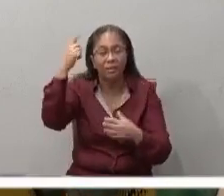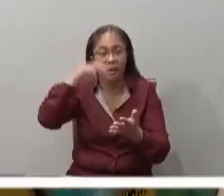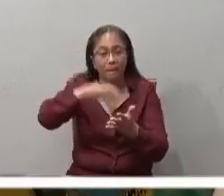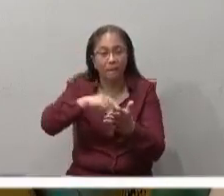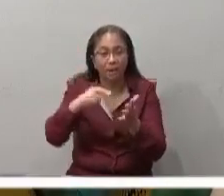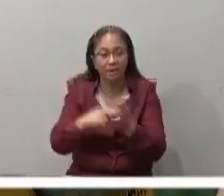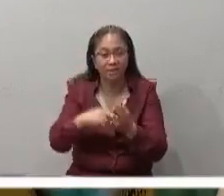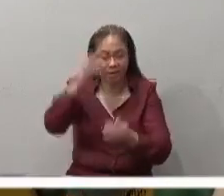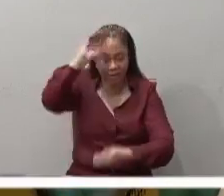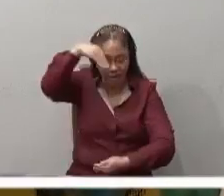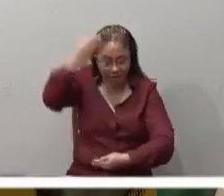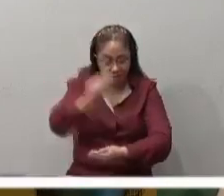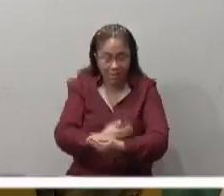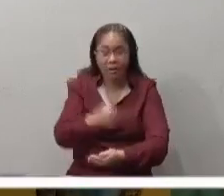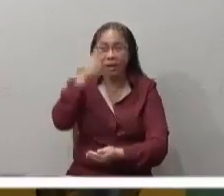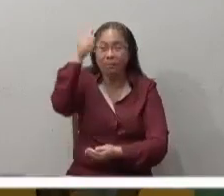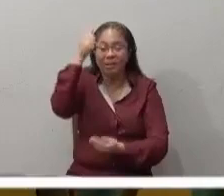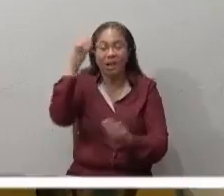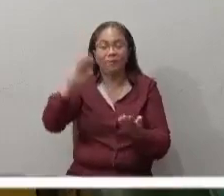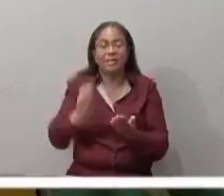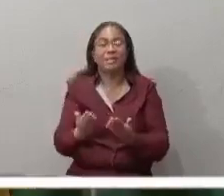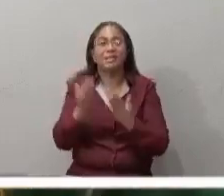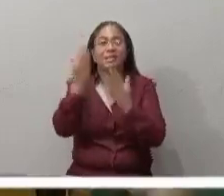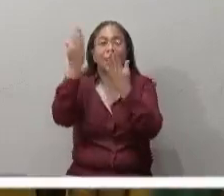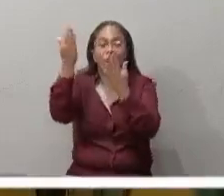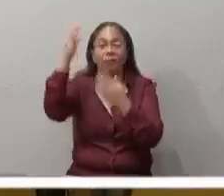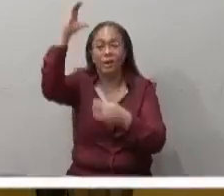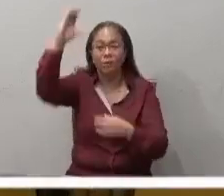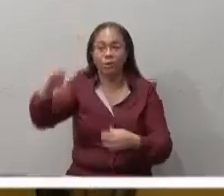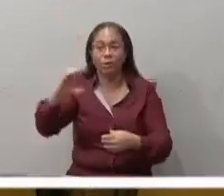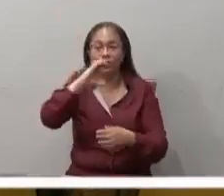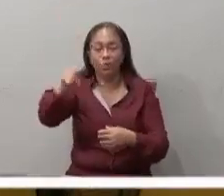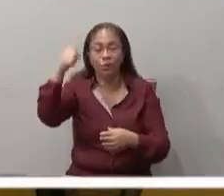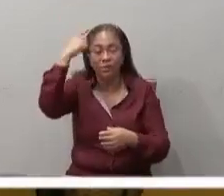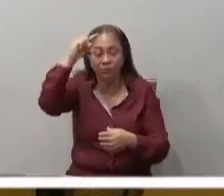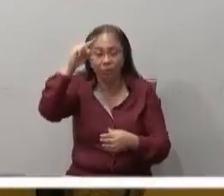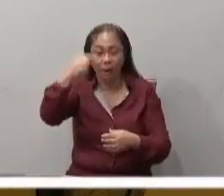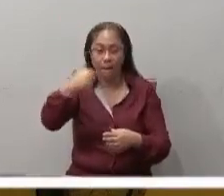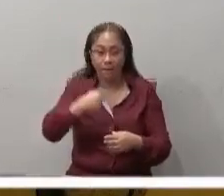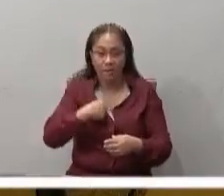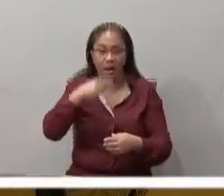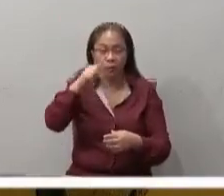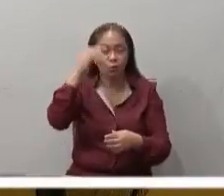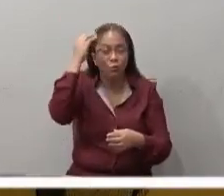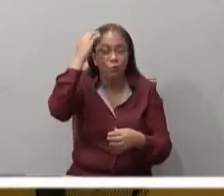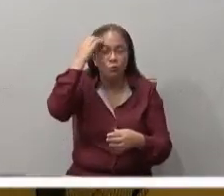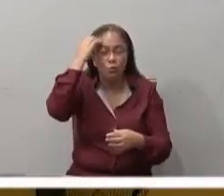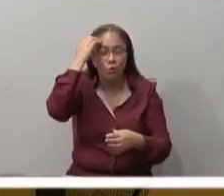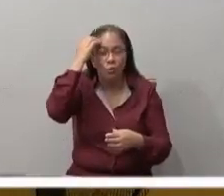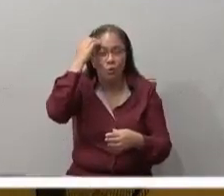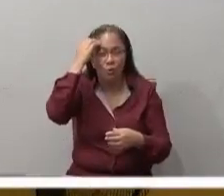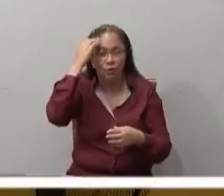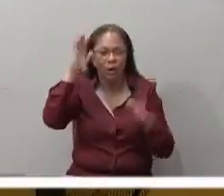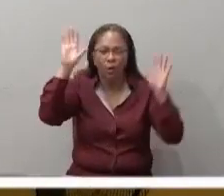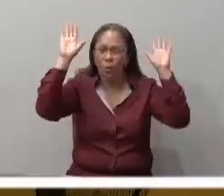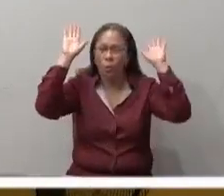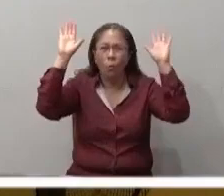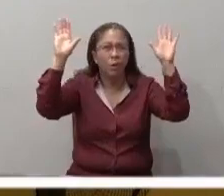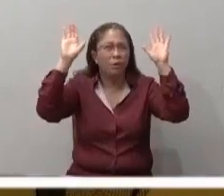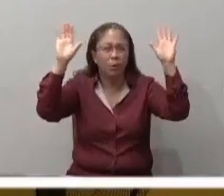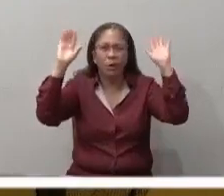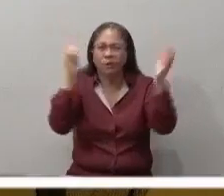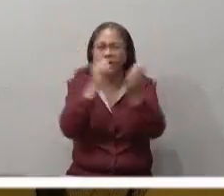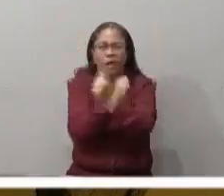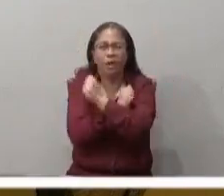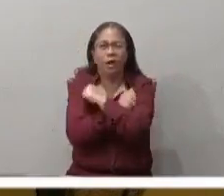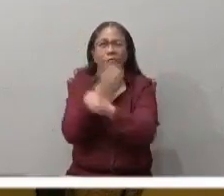Son himself, who gives himself on the cross that you and I may know the incredible, mystical, wonderful love